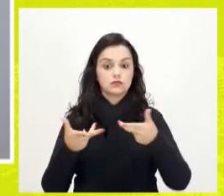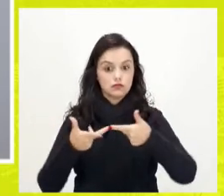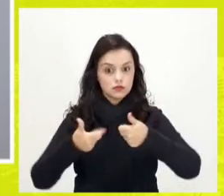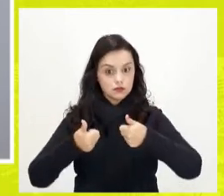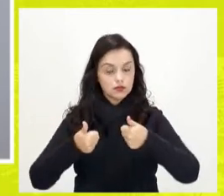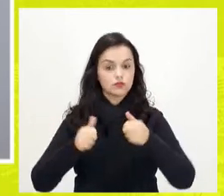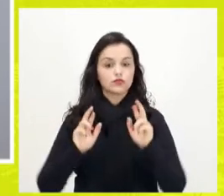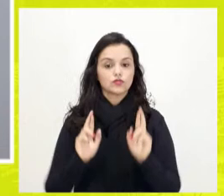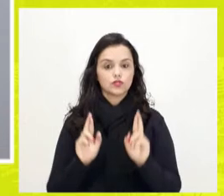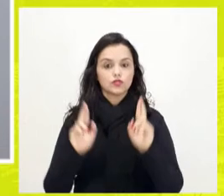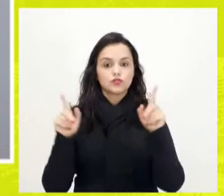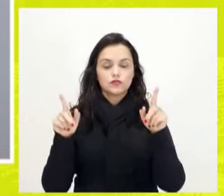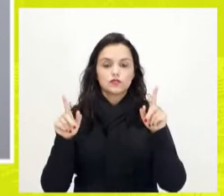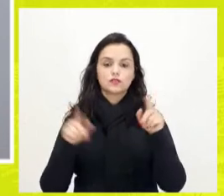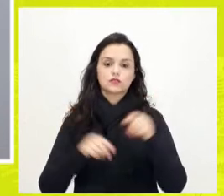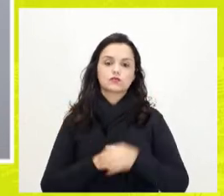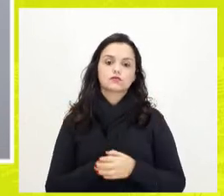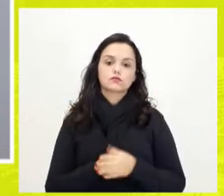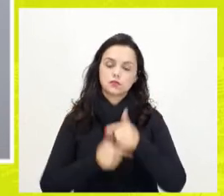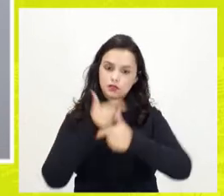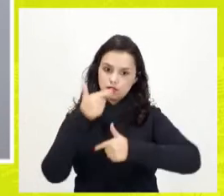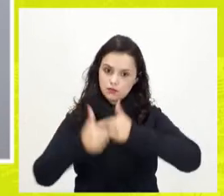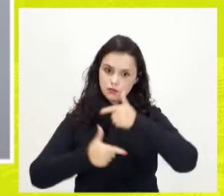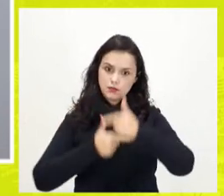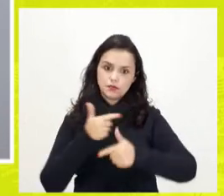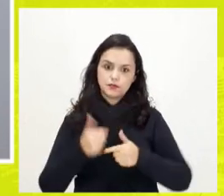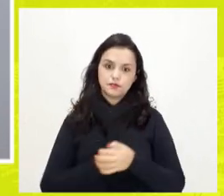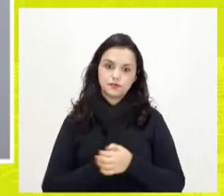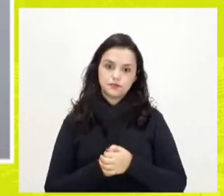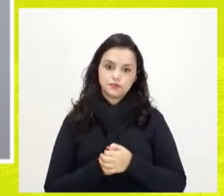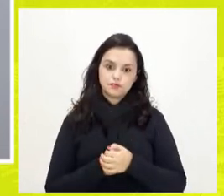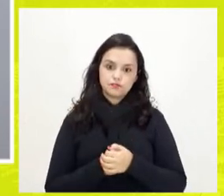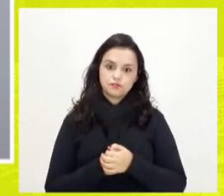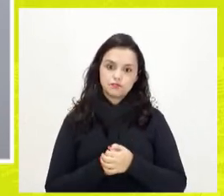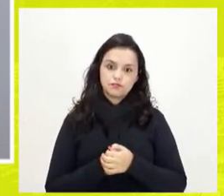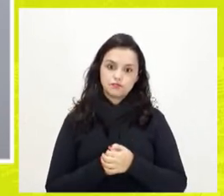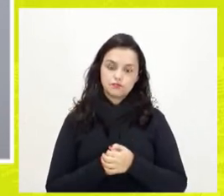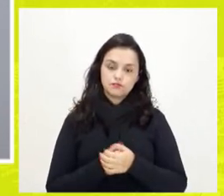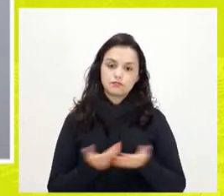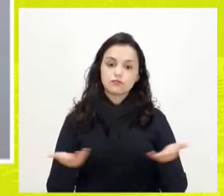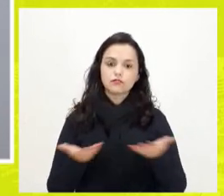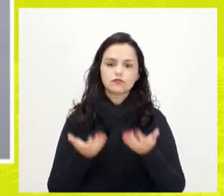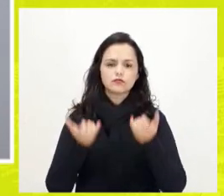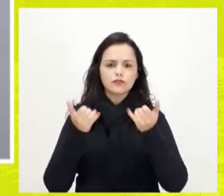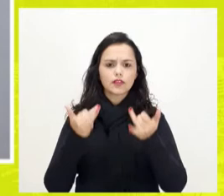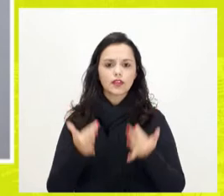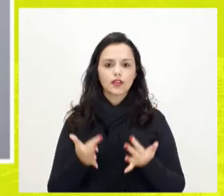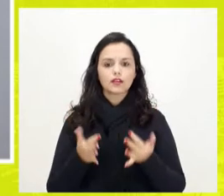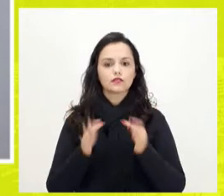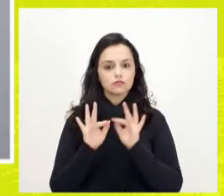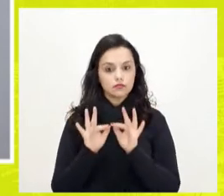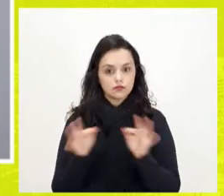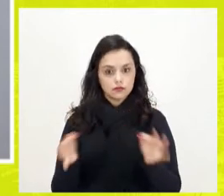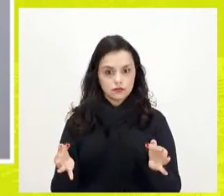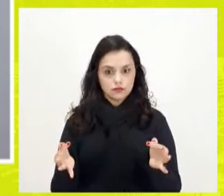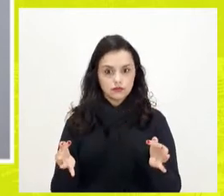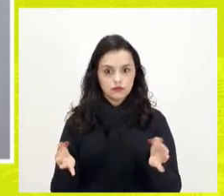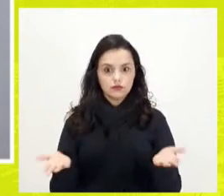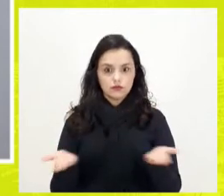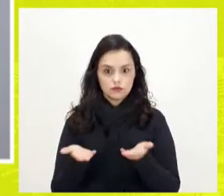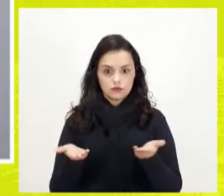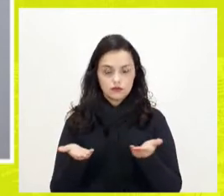skills different abilities for everybody to act and just to show you